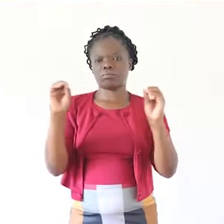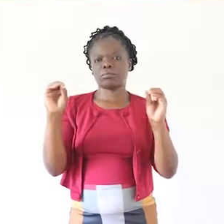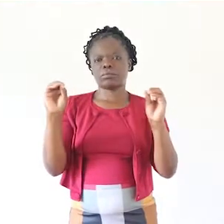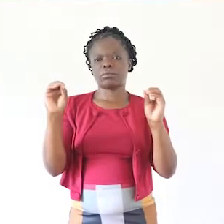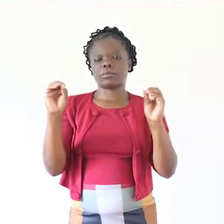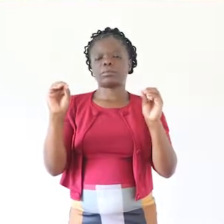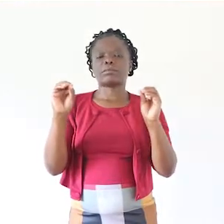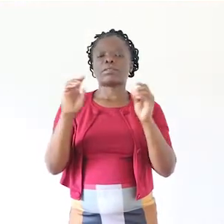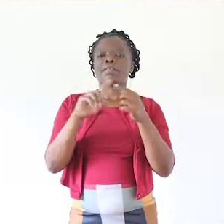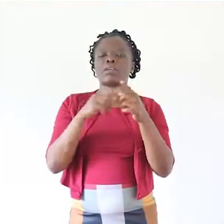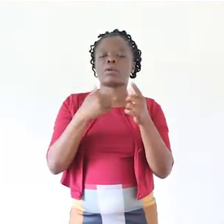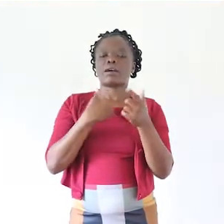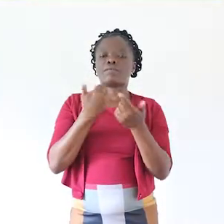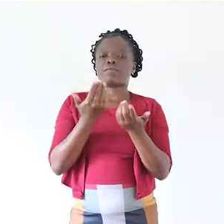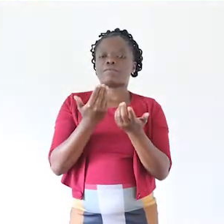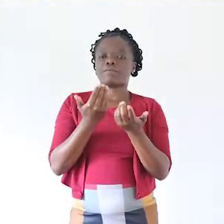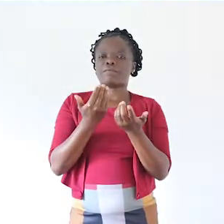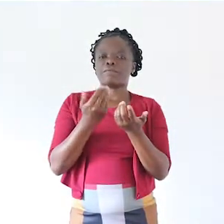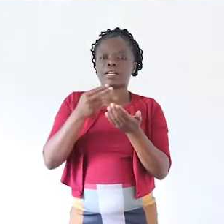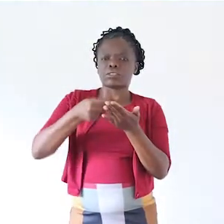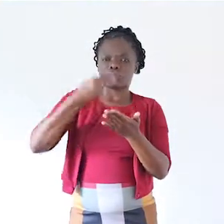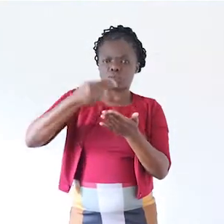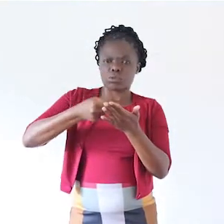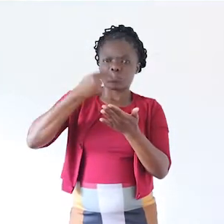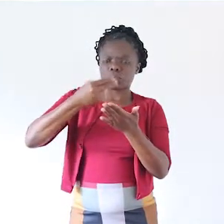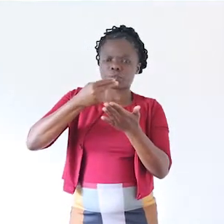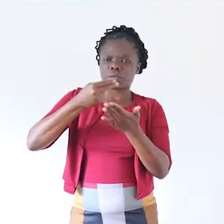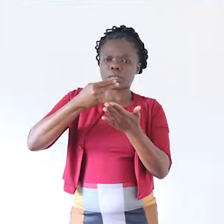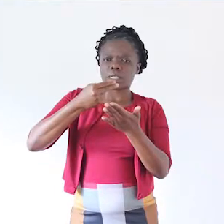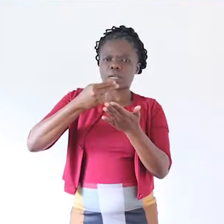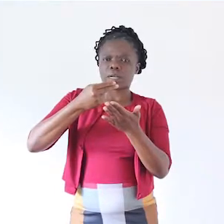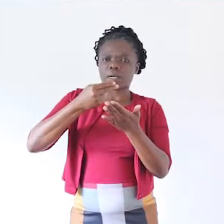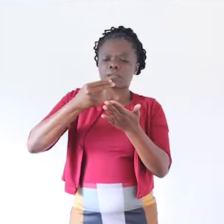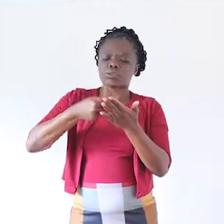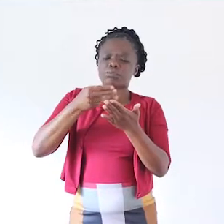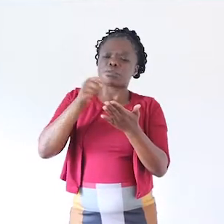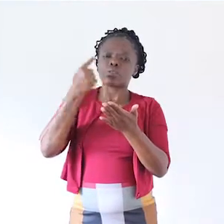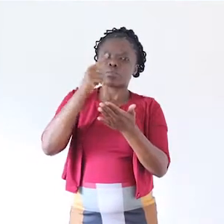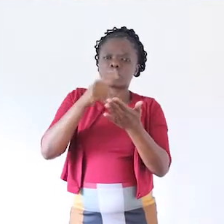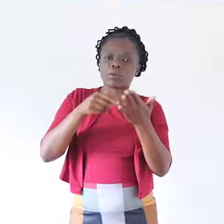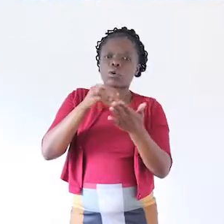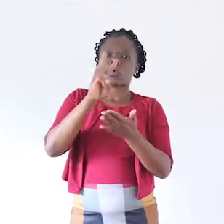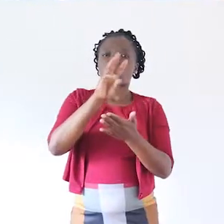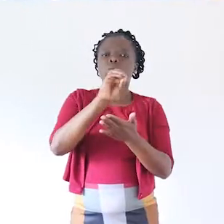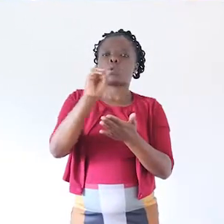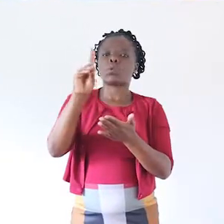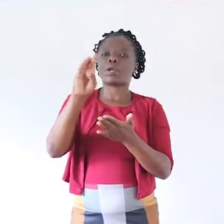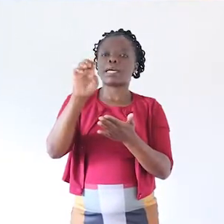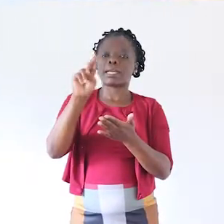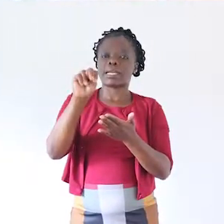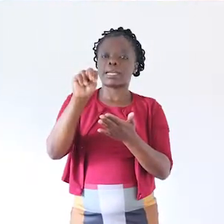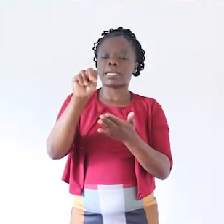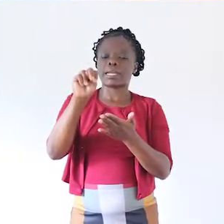have, Spoon. and that spoon is made of which material? Wood. Therefore, it is a wooden